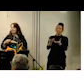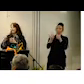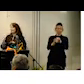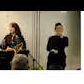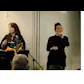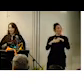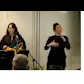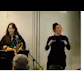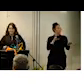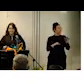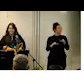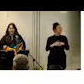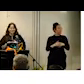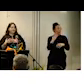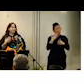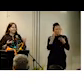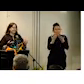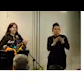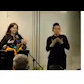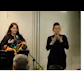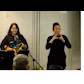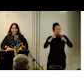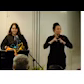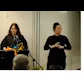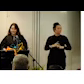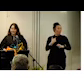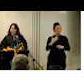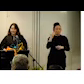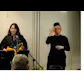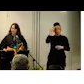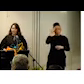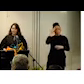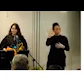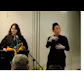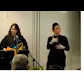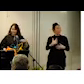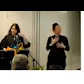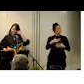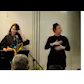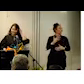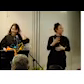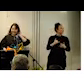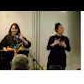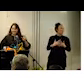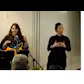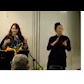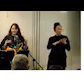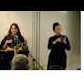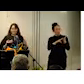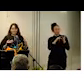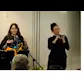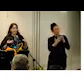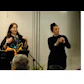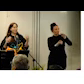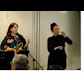studies, I became captivated by the brain. And this fascination led me to pursue an honors degree in psychology. And I